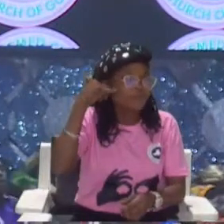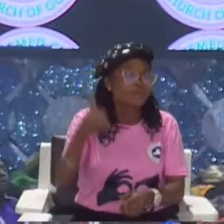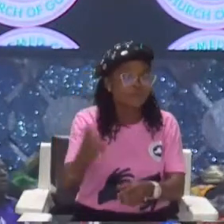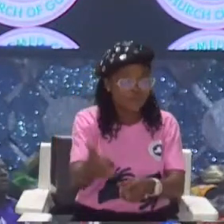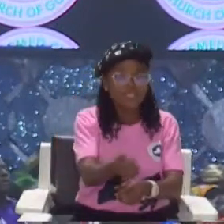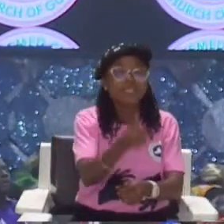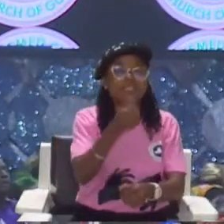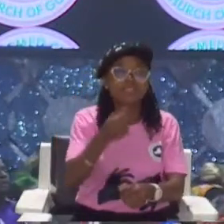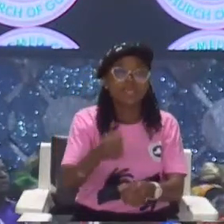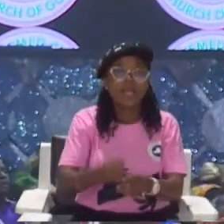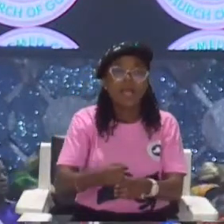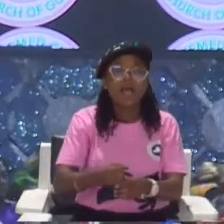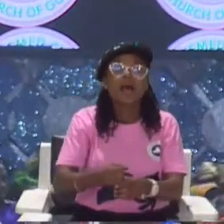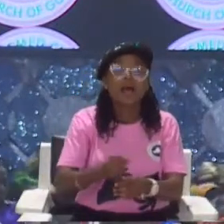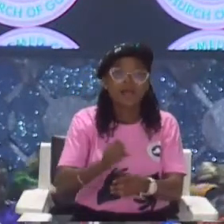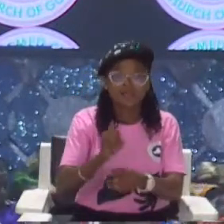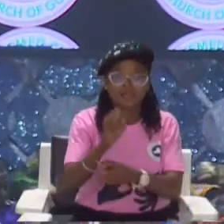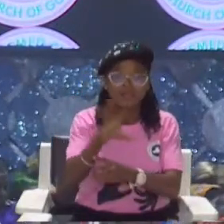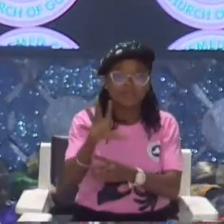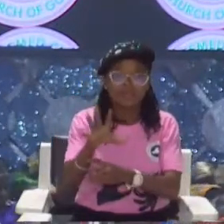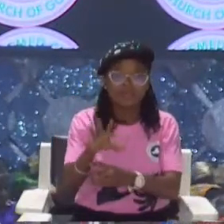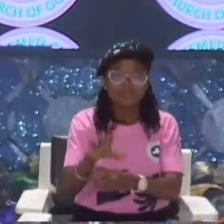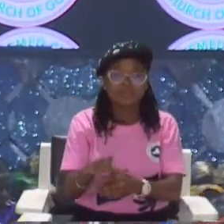the torchlight.